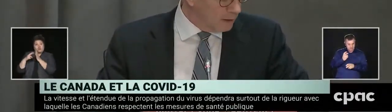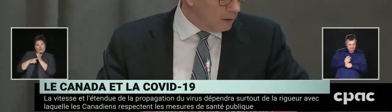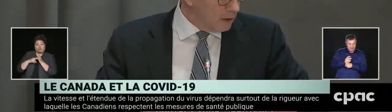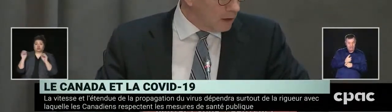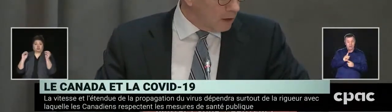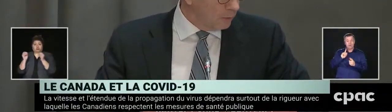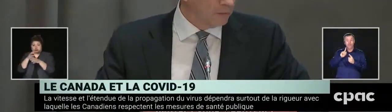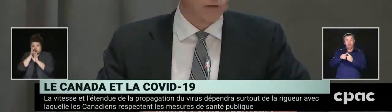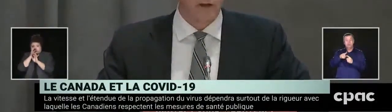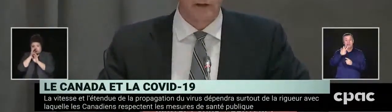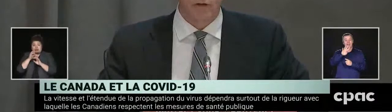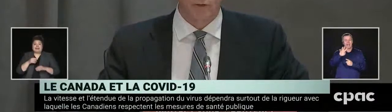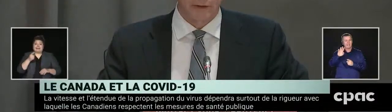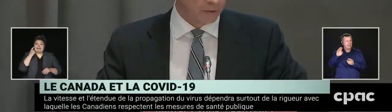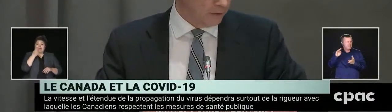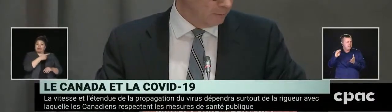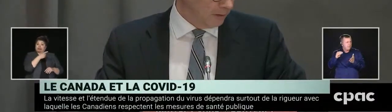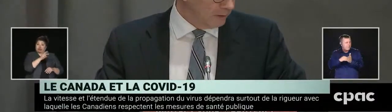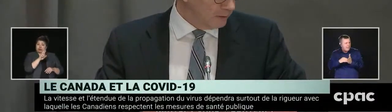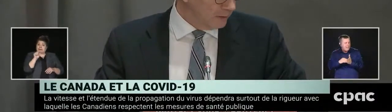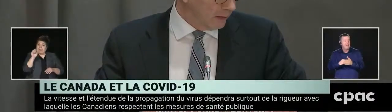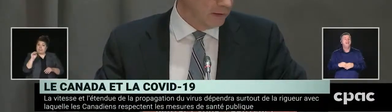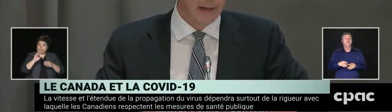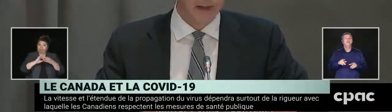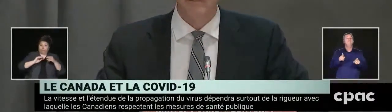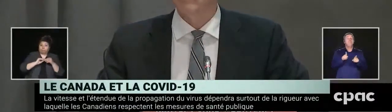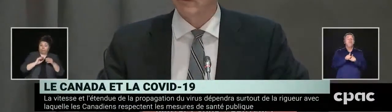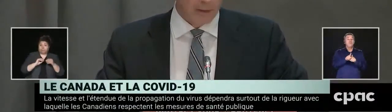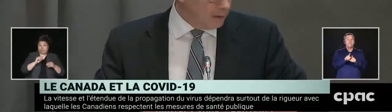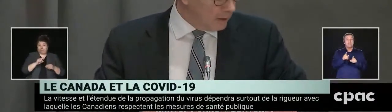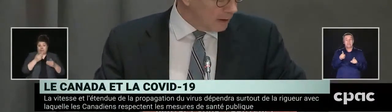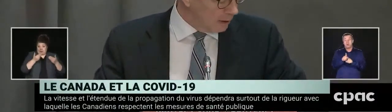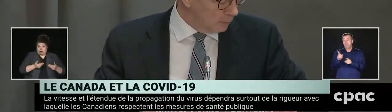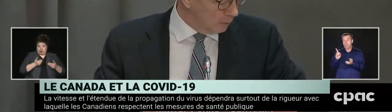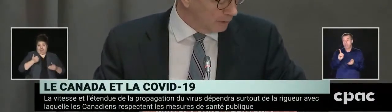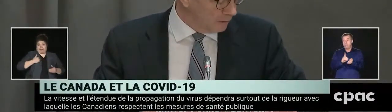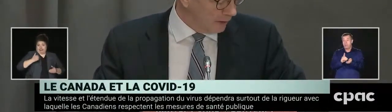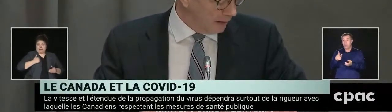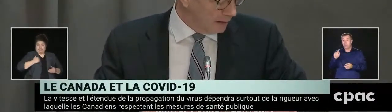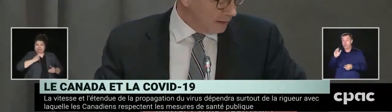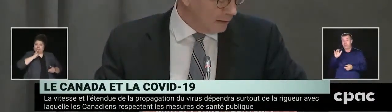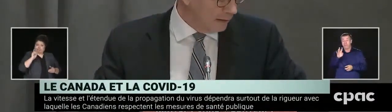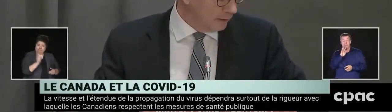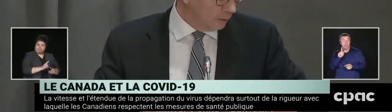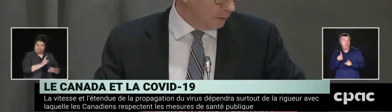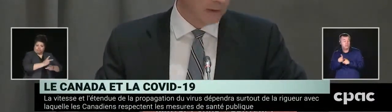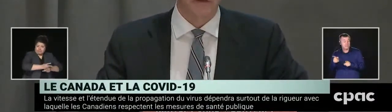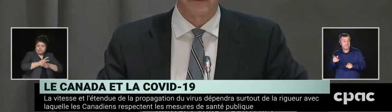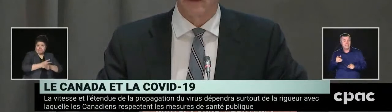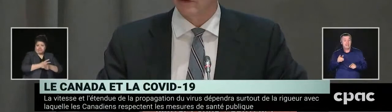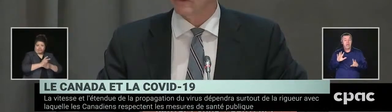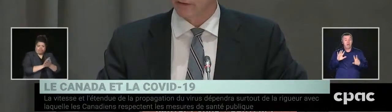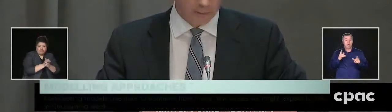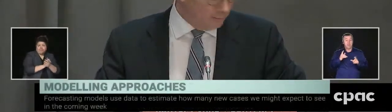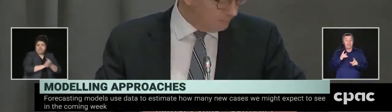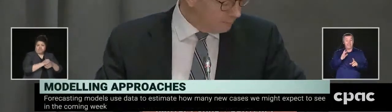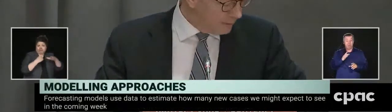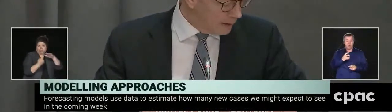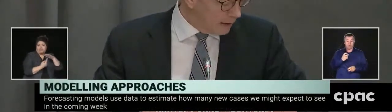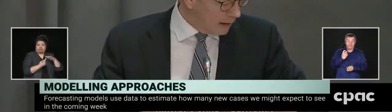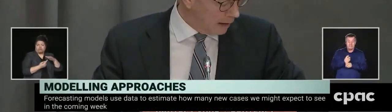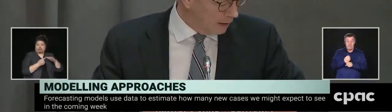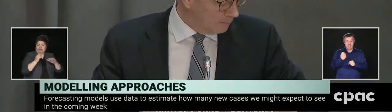briefing, we have strong control measures in place now. We want to stay in the lower range of the green